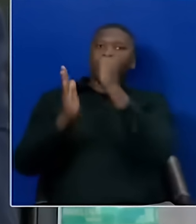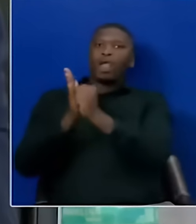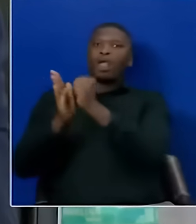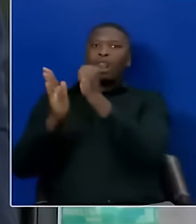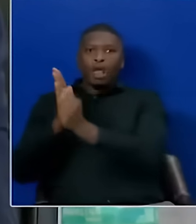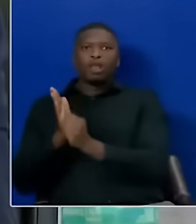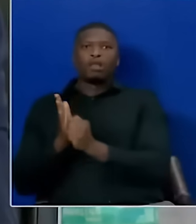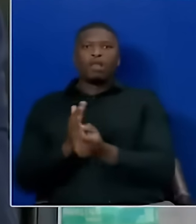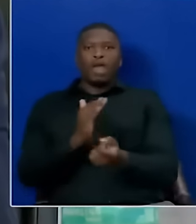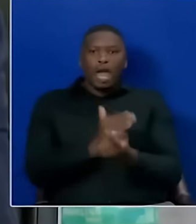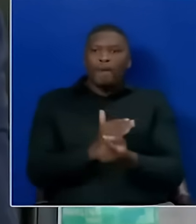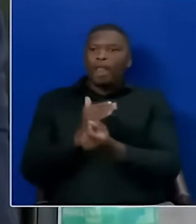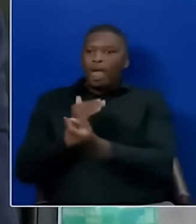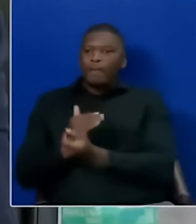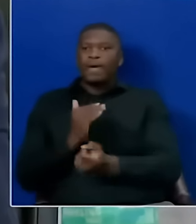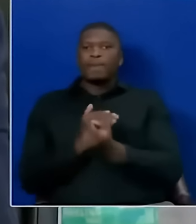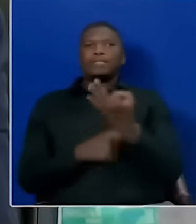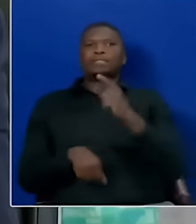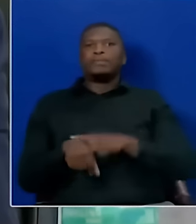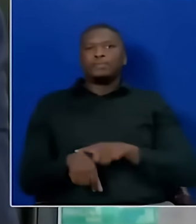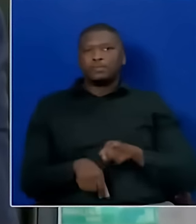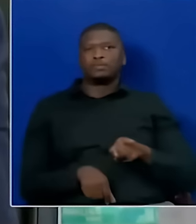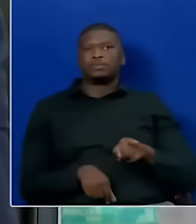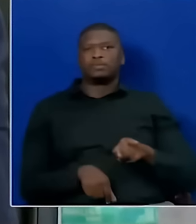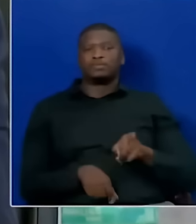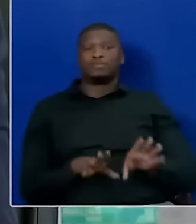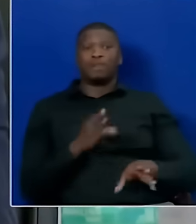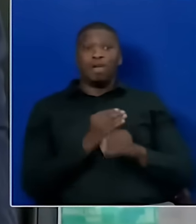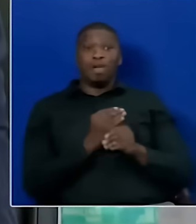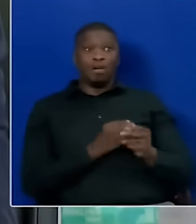And gun 3, the CZ